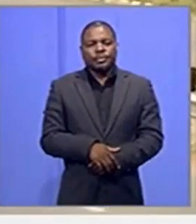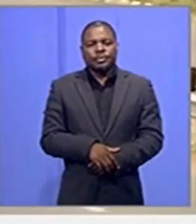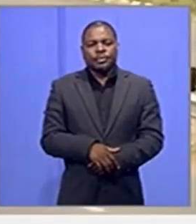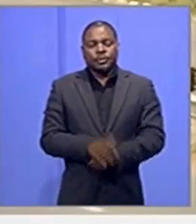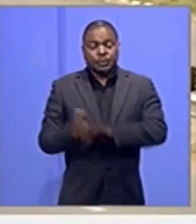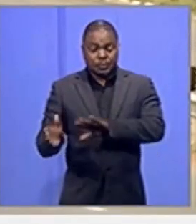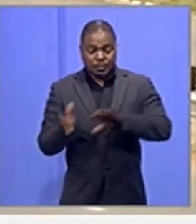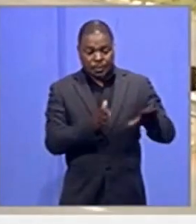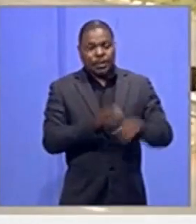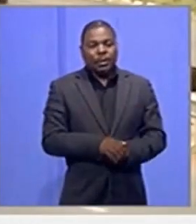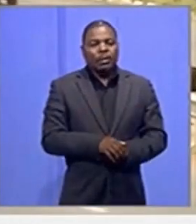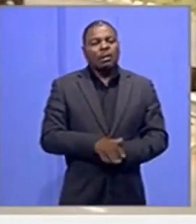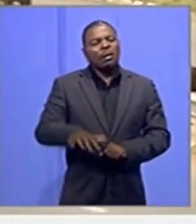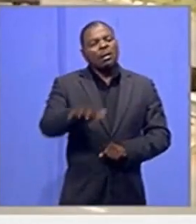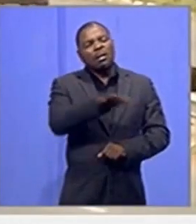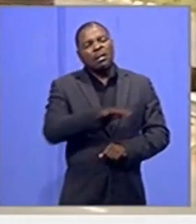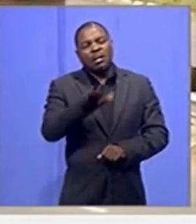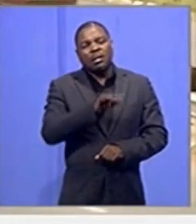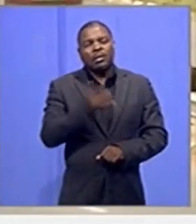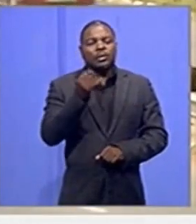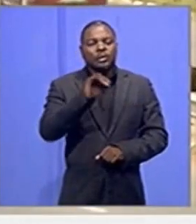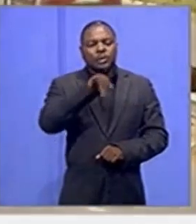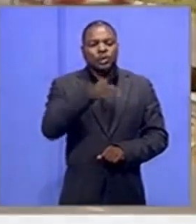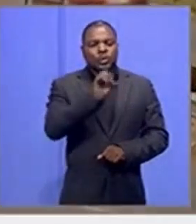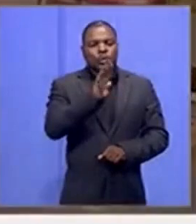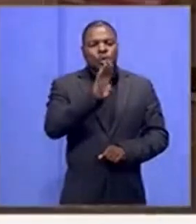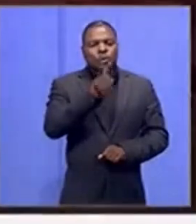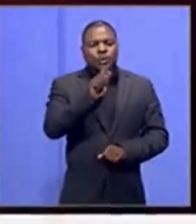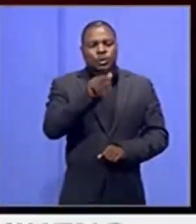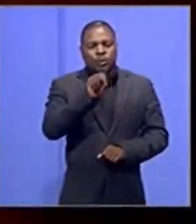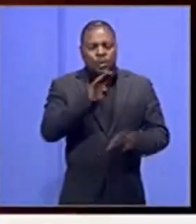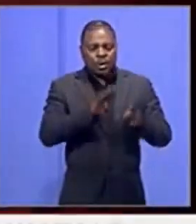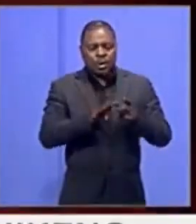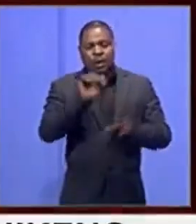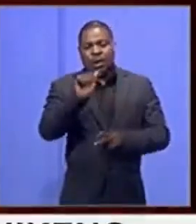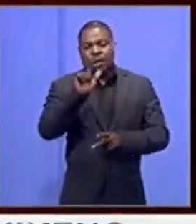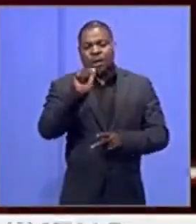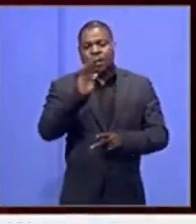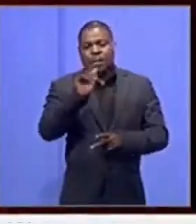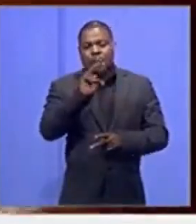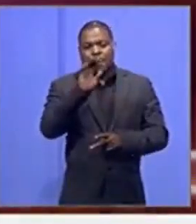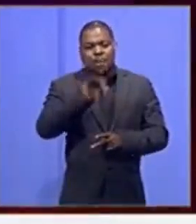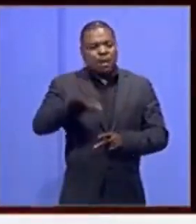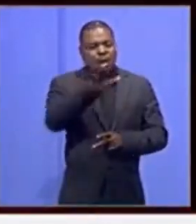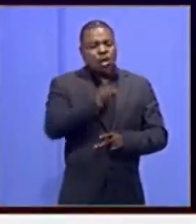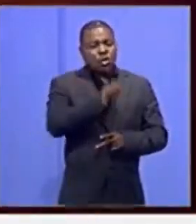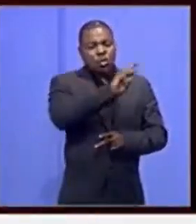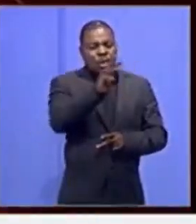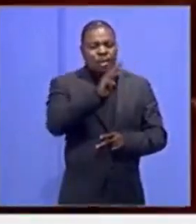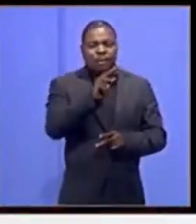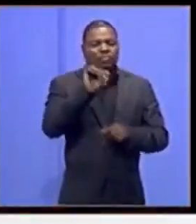Ho sa le jwalo dibakeng tse kang Joburton le Alabama haufi le Klerksdorp Northwest ho ne ho sena merusu e le ha